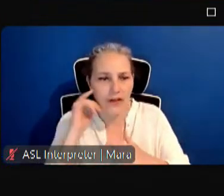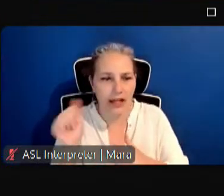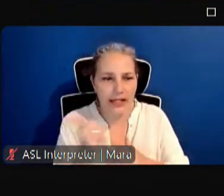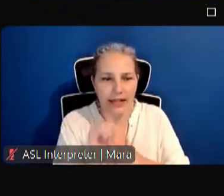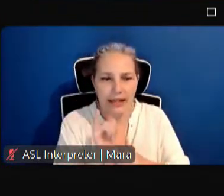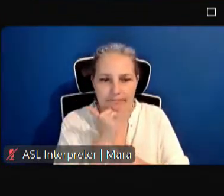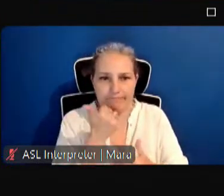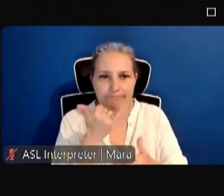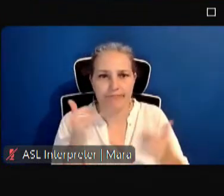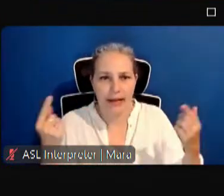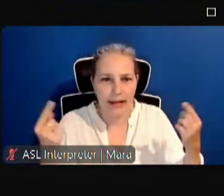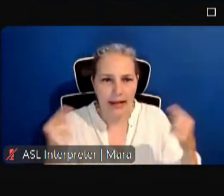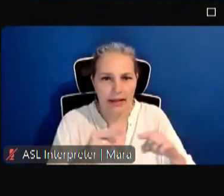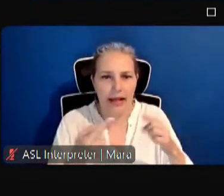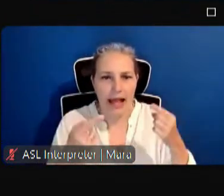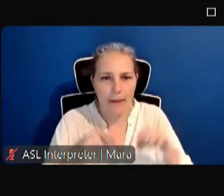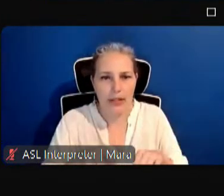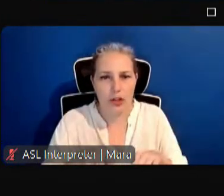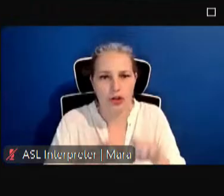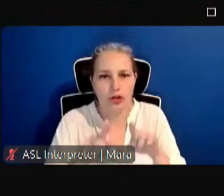property. Next slide.